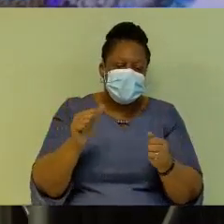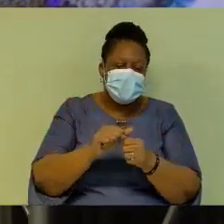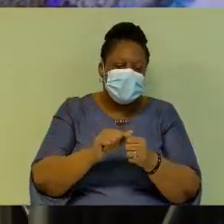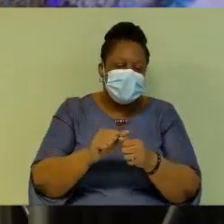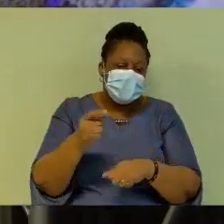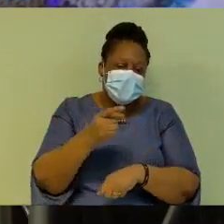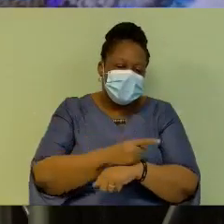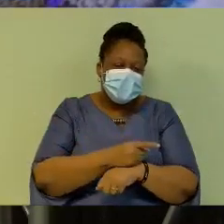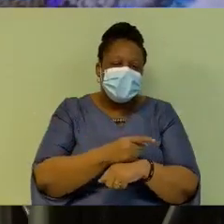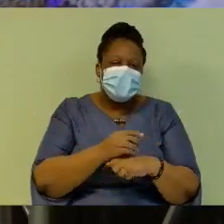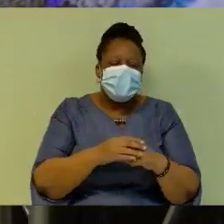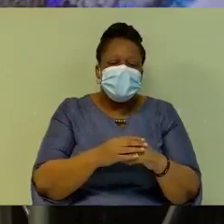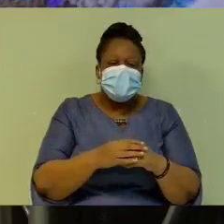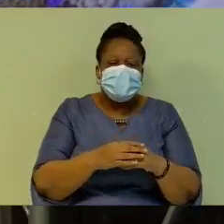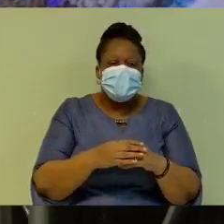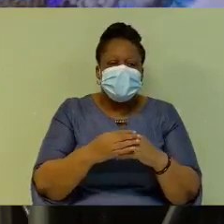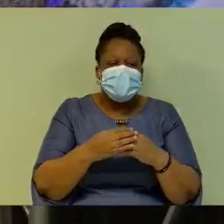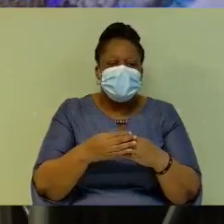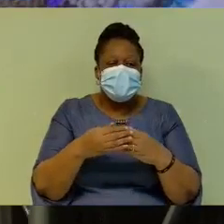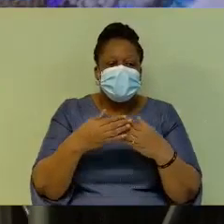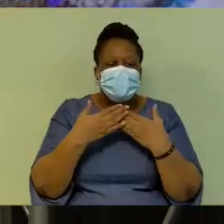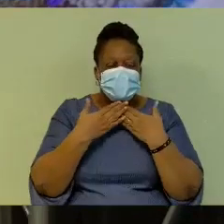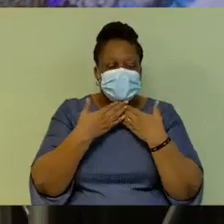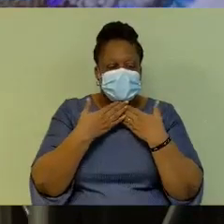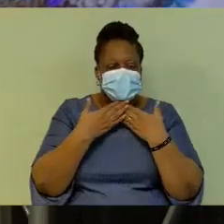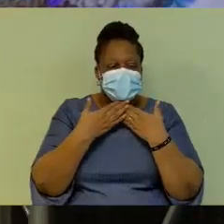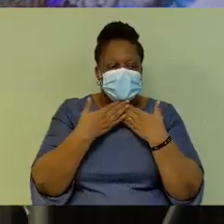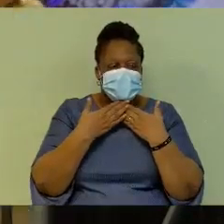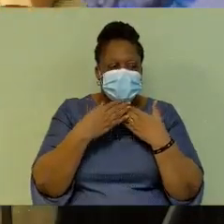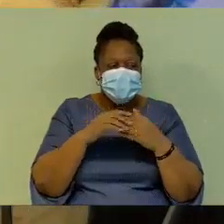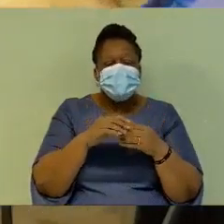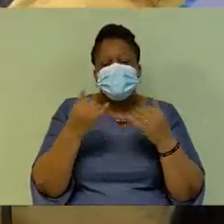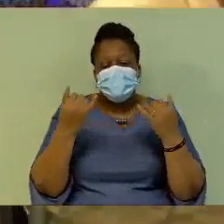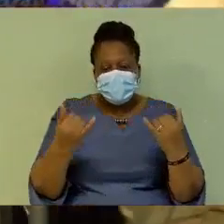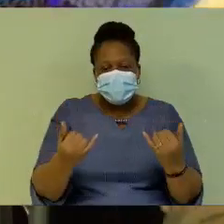So we look forward to your questions at this moment.